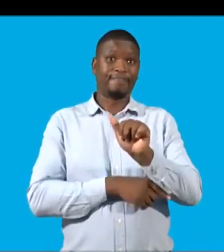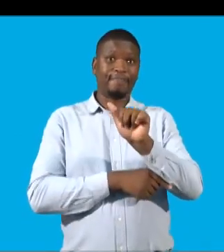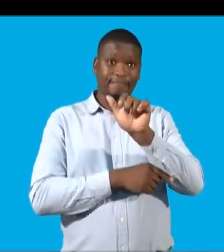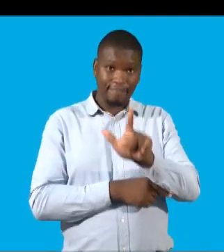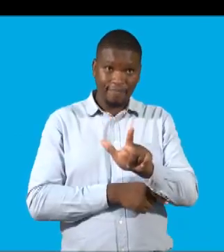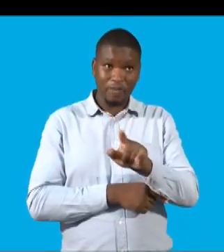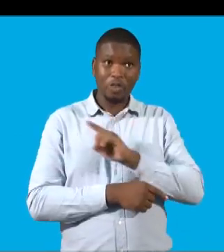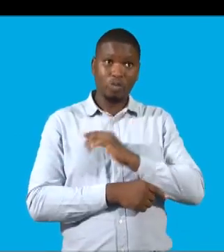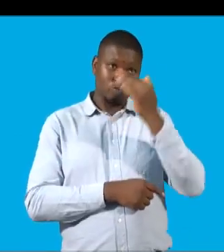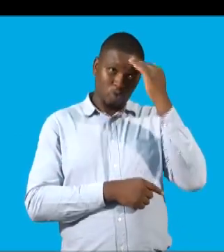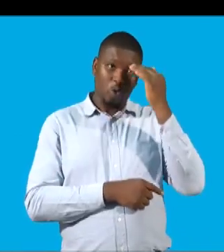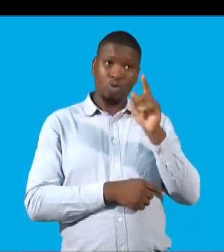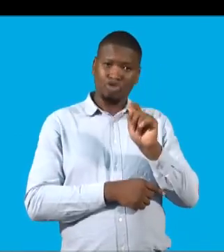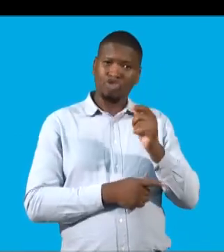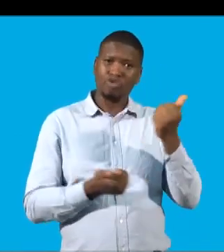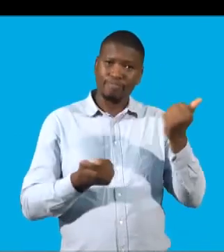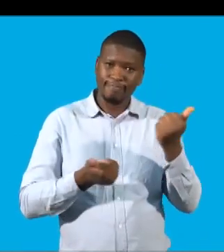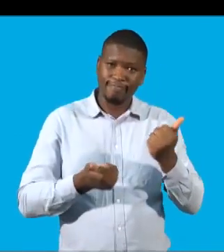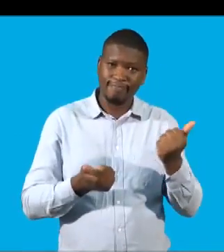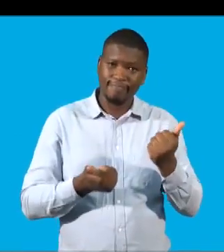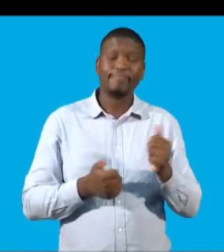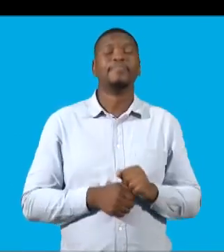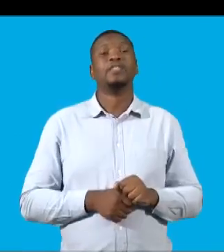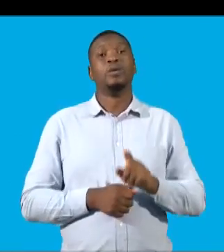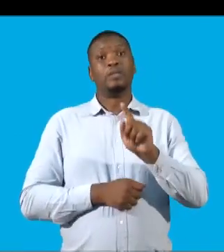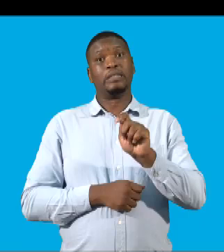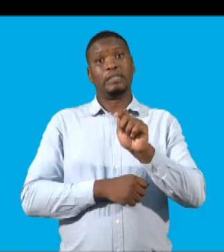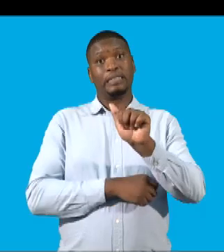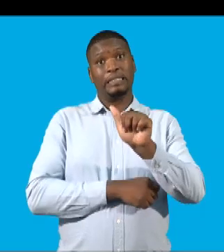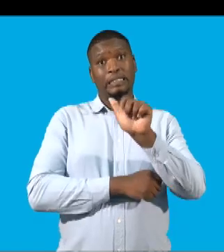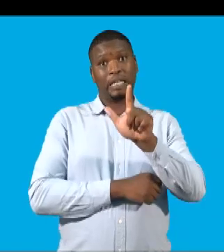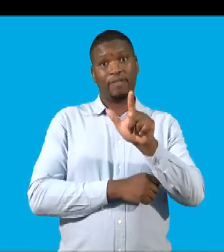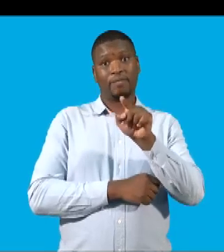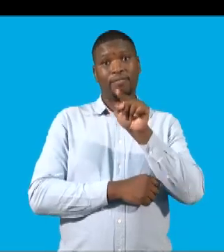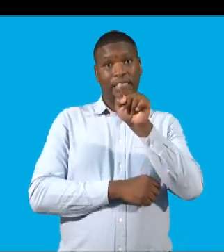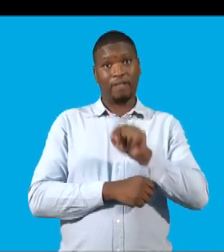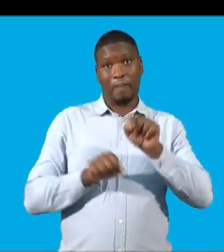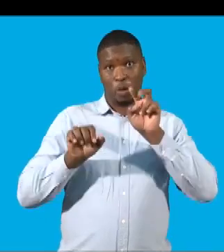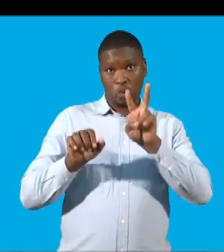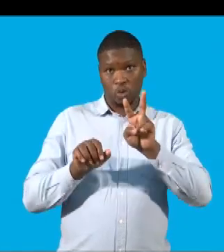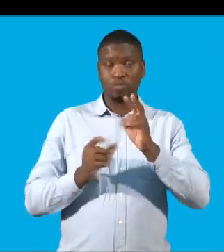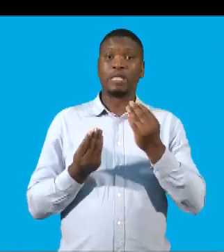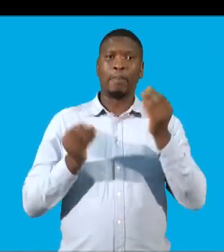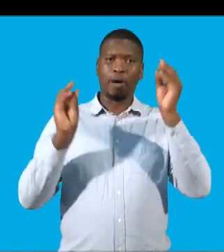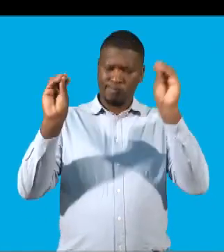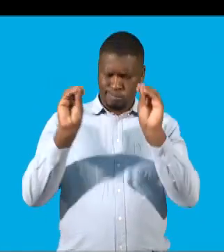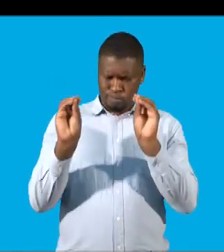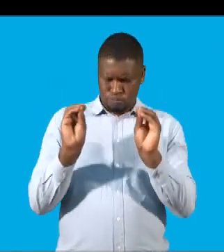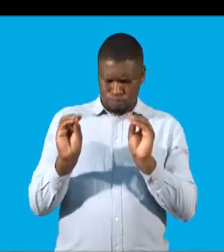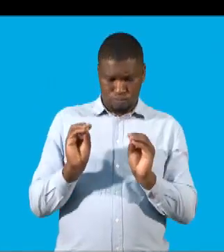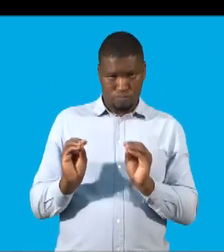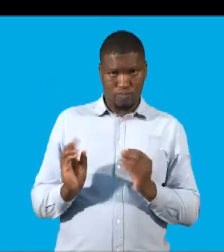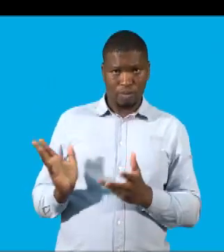well we know the number of terms is 67. So 67 divided by 2, and we're going to substitute all those values. The first term is